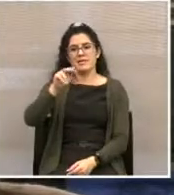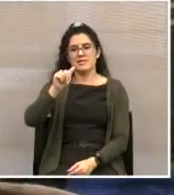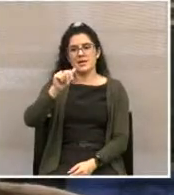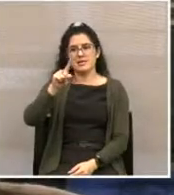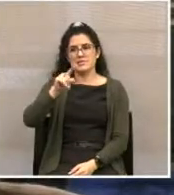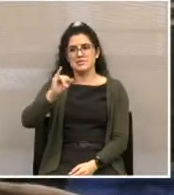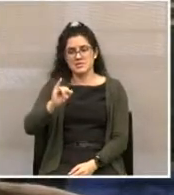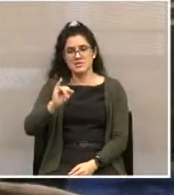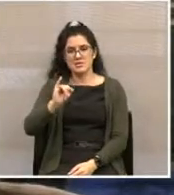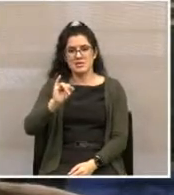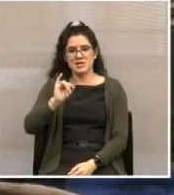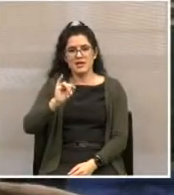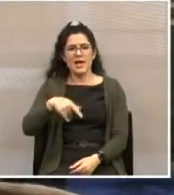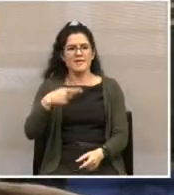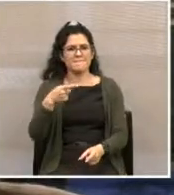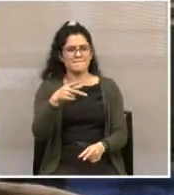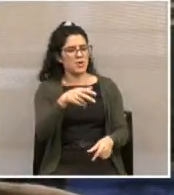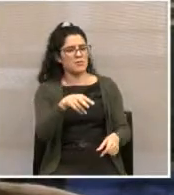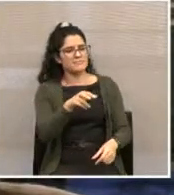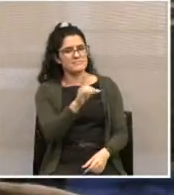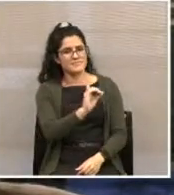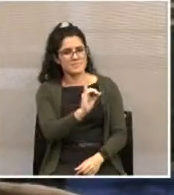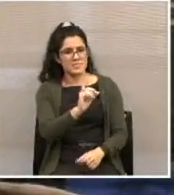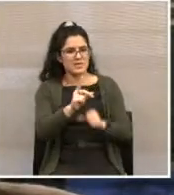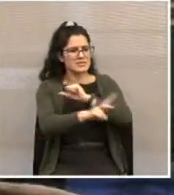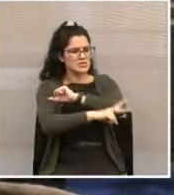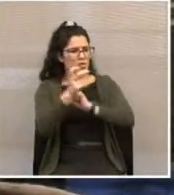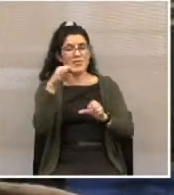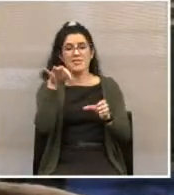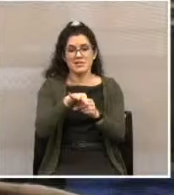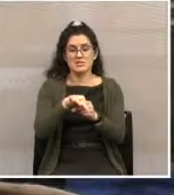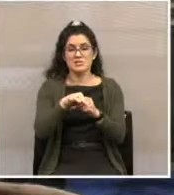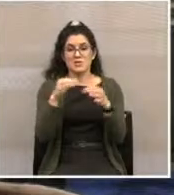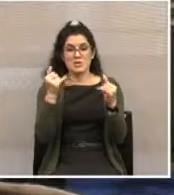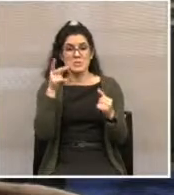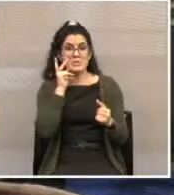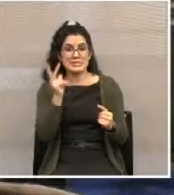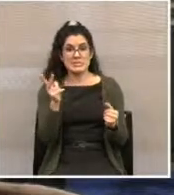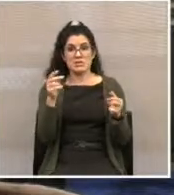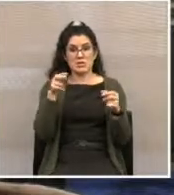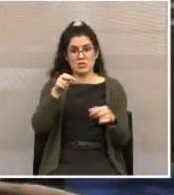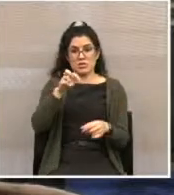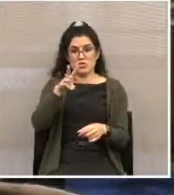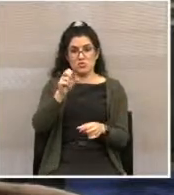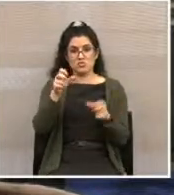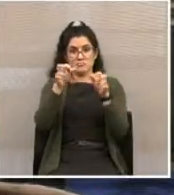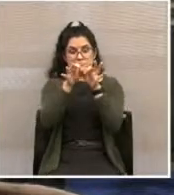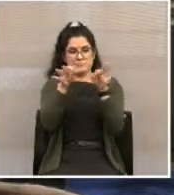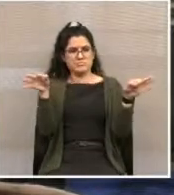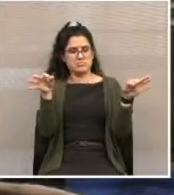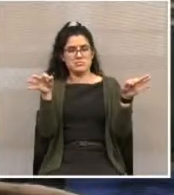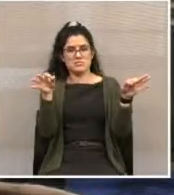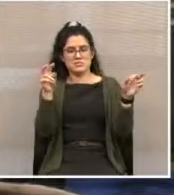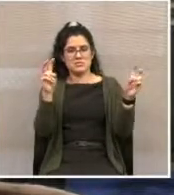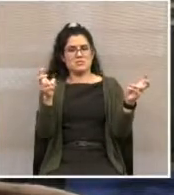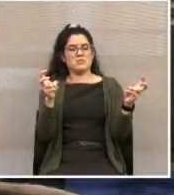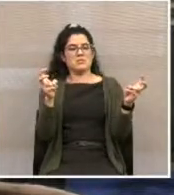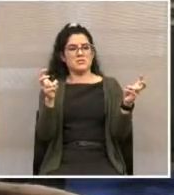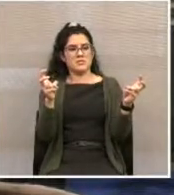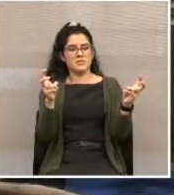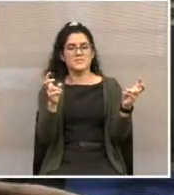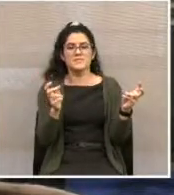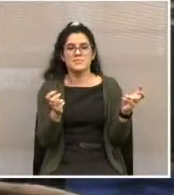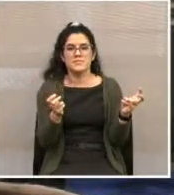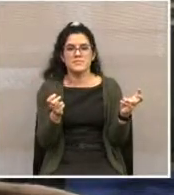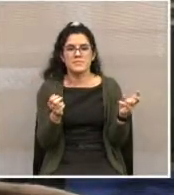Democrats. These seem to be taglines that you would think are hidden, like I said, in dark webs.